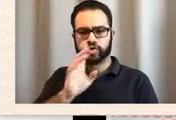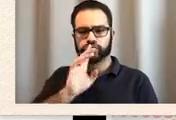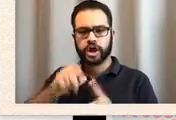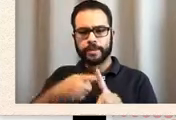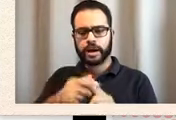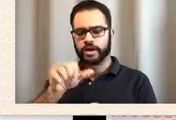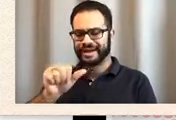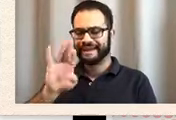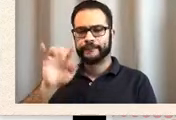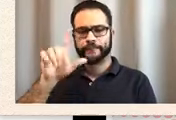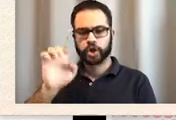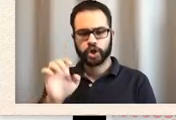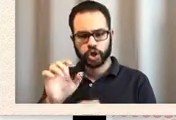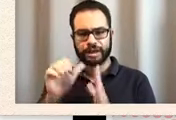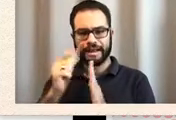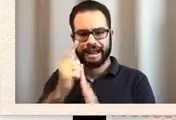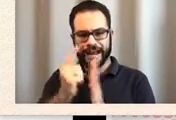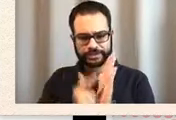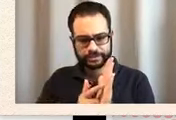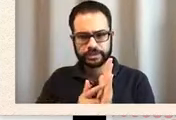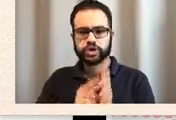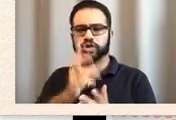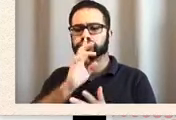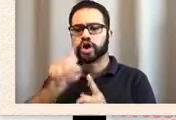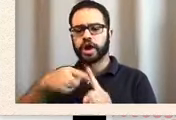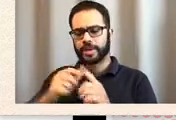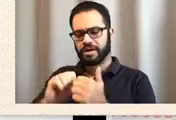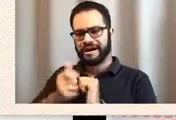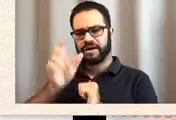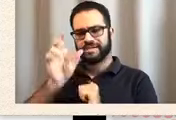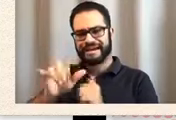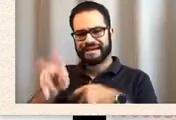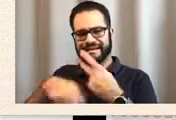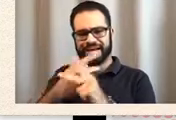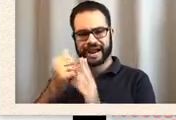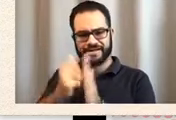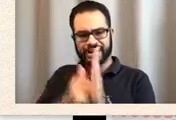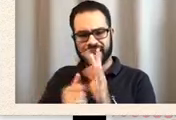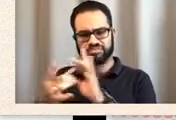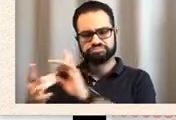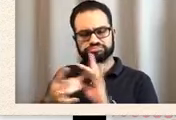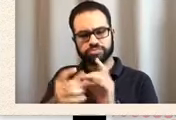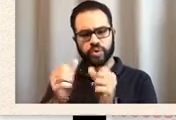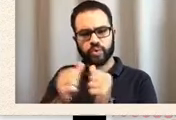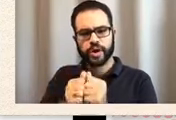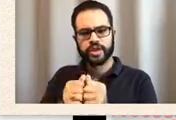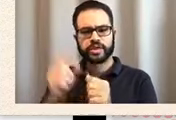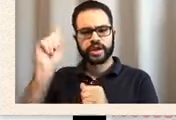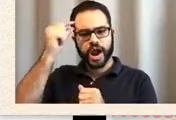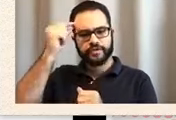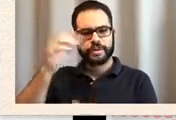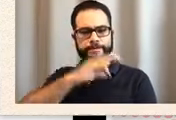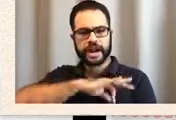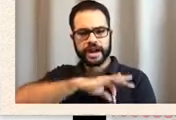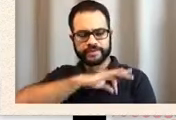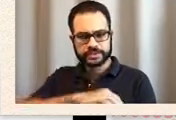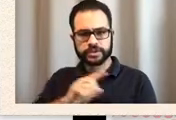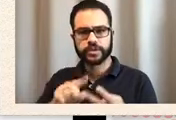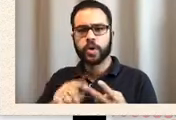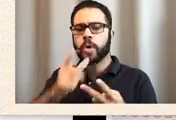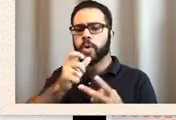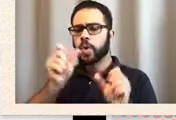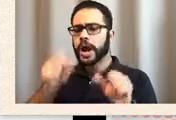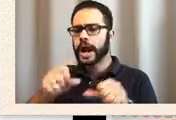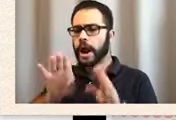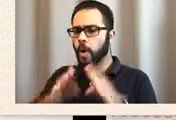We'll talk about how Able accounts work with government benefits, who's eligible to open and manage an Able account. We'll dig into